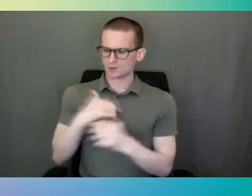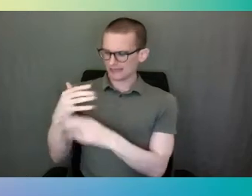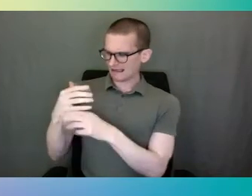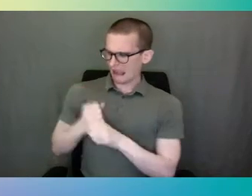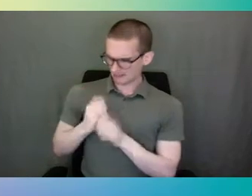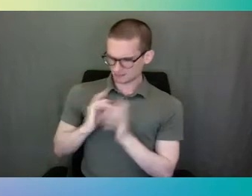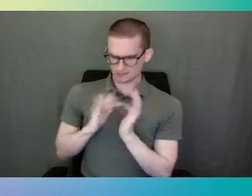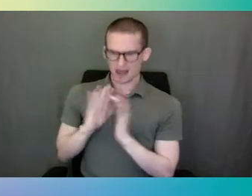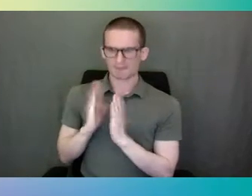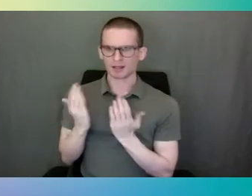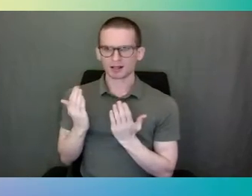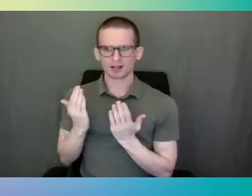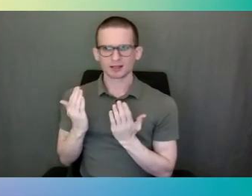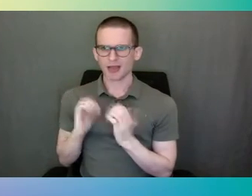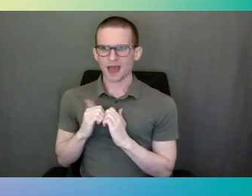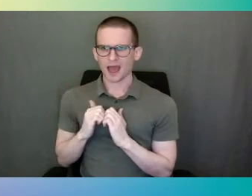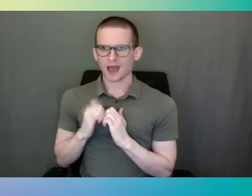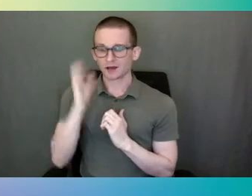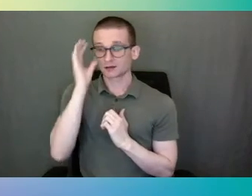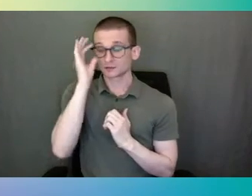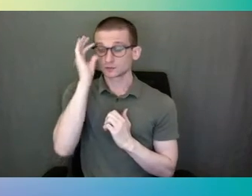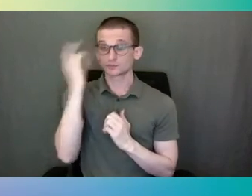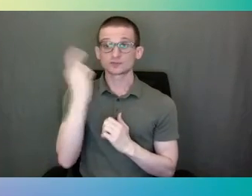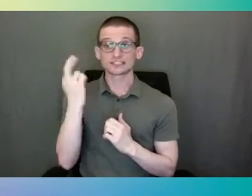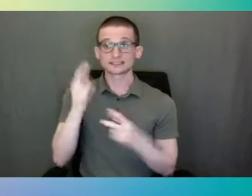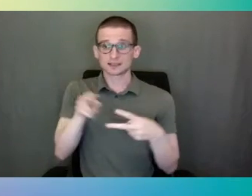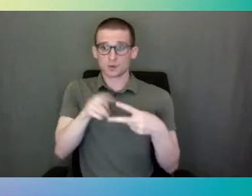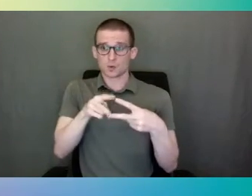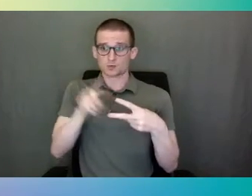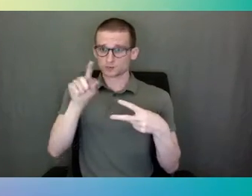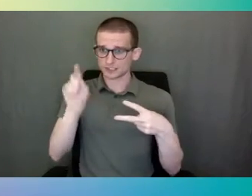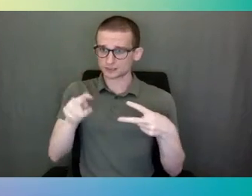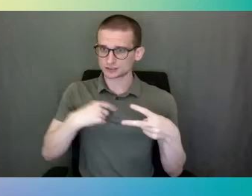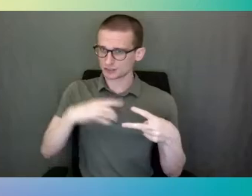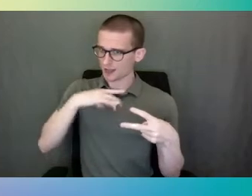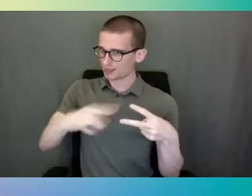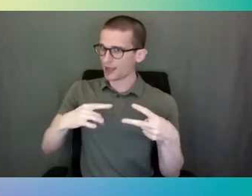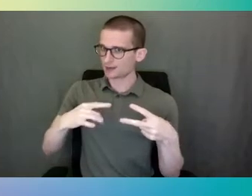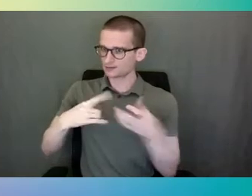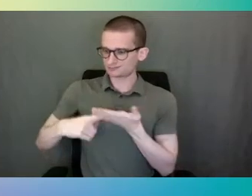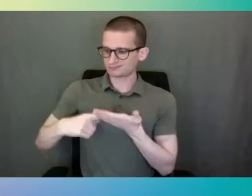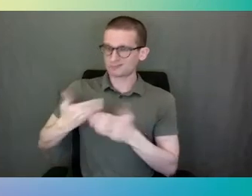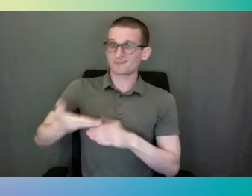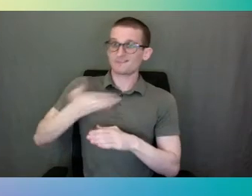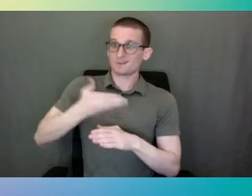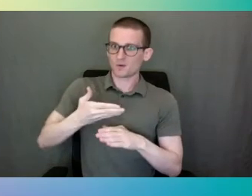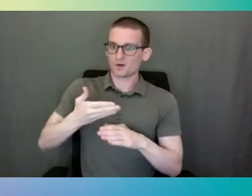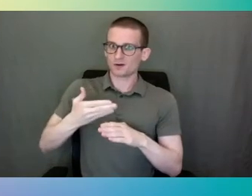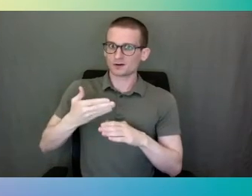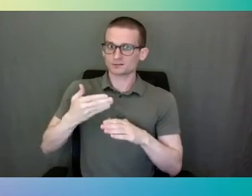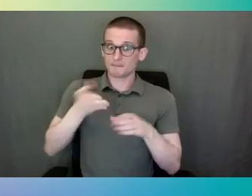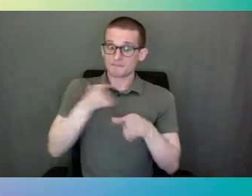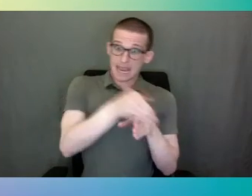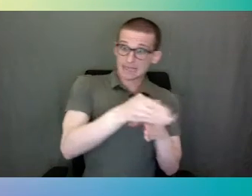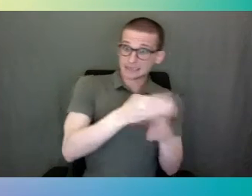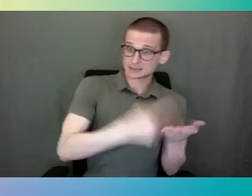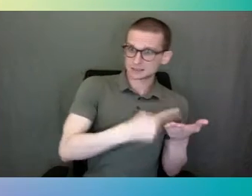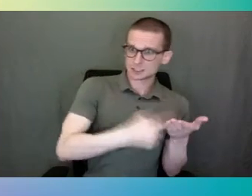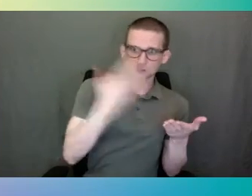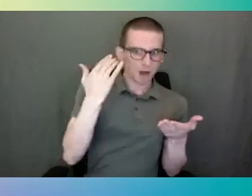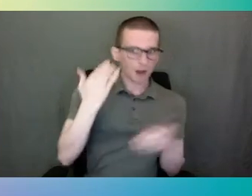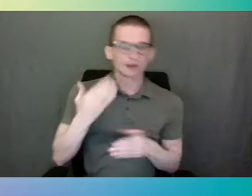place. And the reason I like to ask these two questions and dive into them before we have this discussion is because as I've been talking